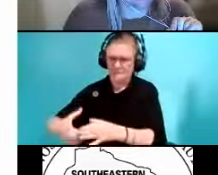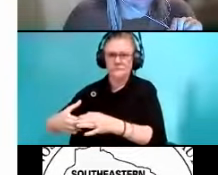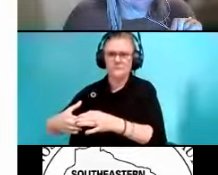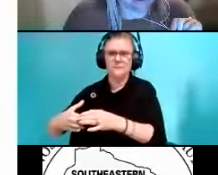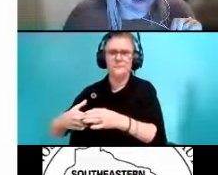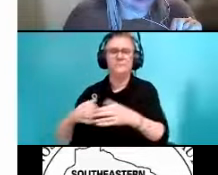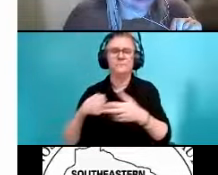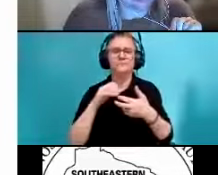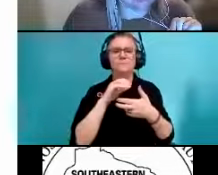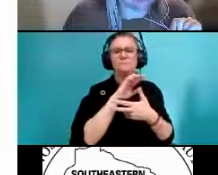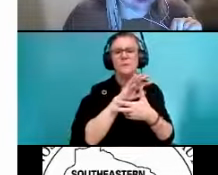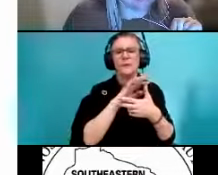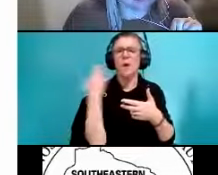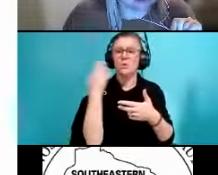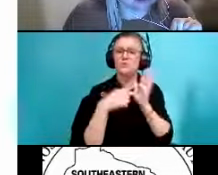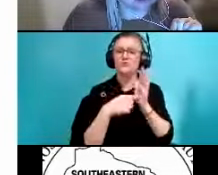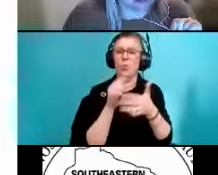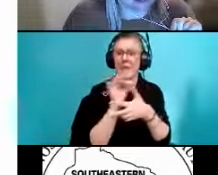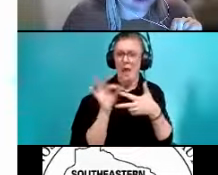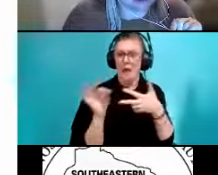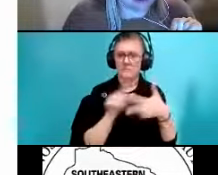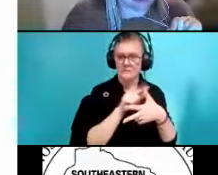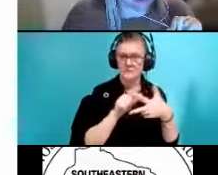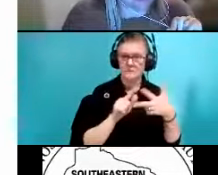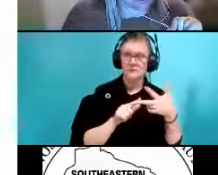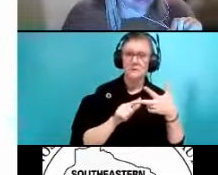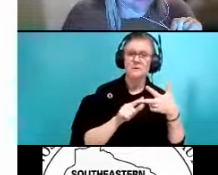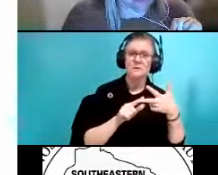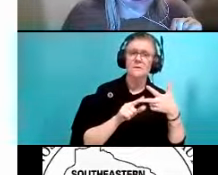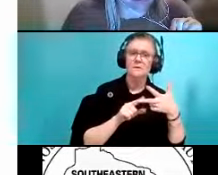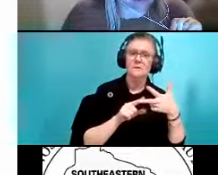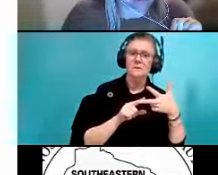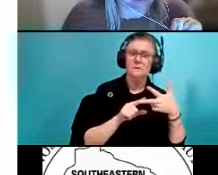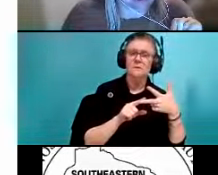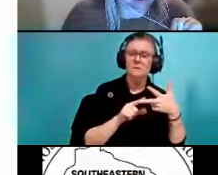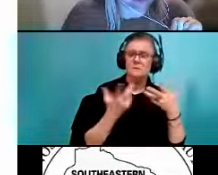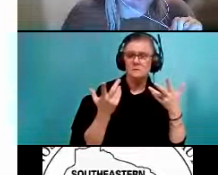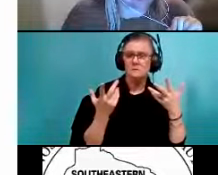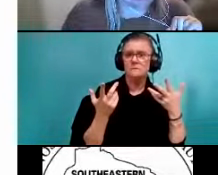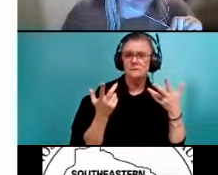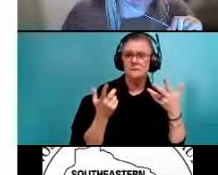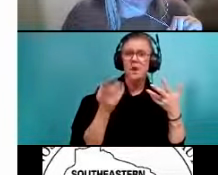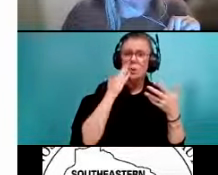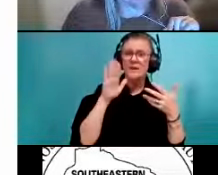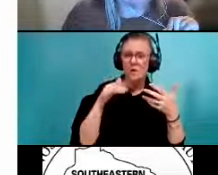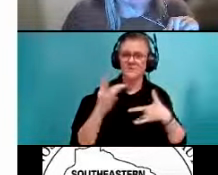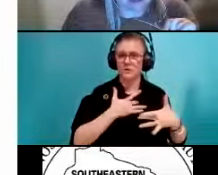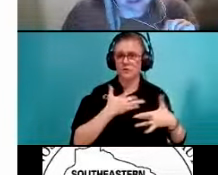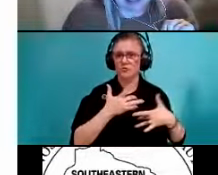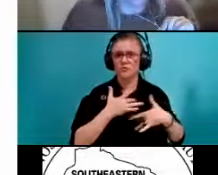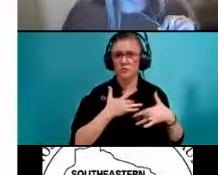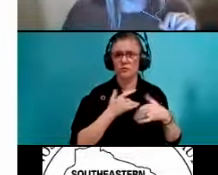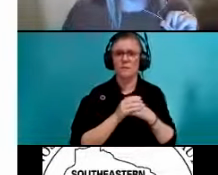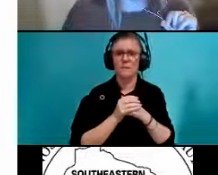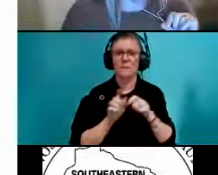The reason we're wanting to show these and talk about these is because we we recognize this concern, and we also recognize that, you